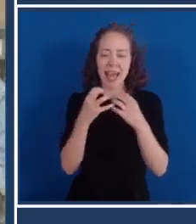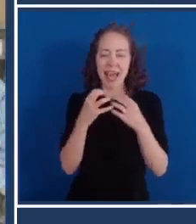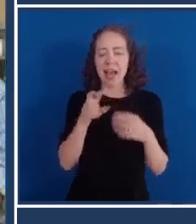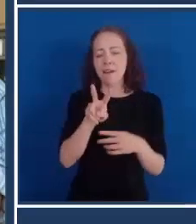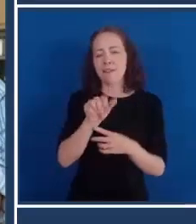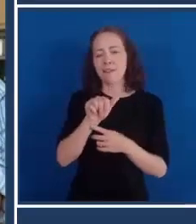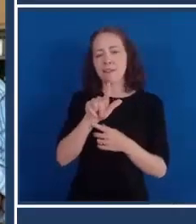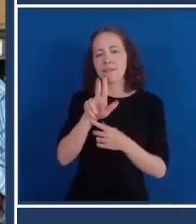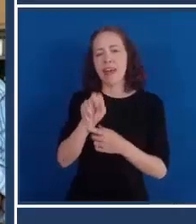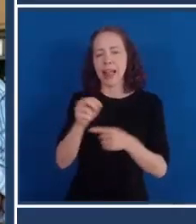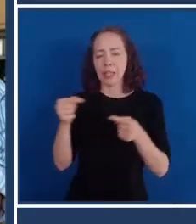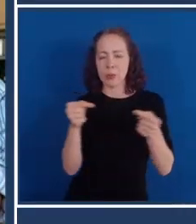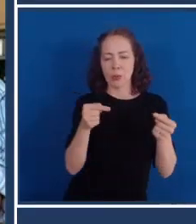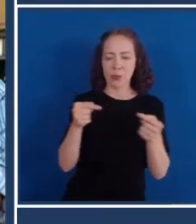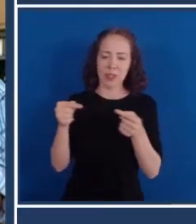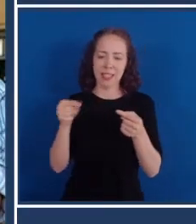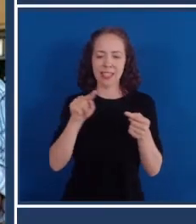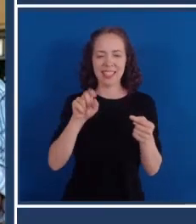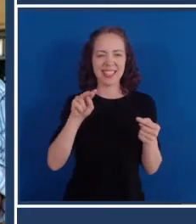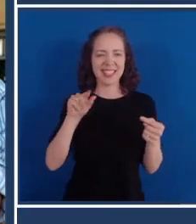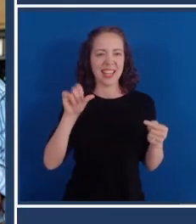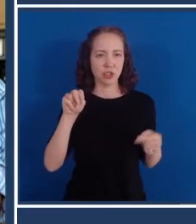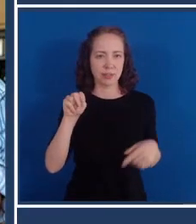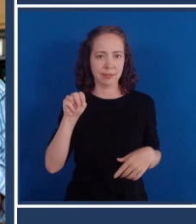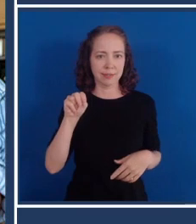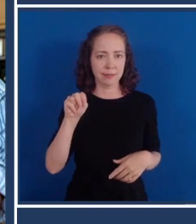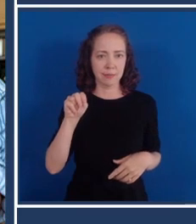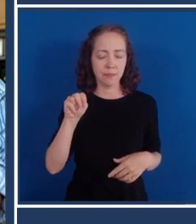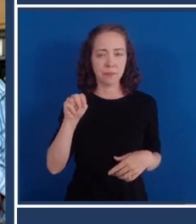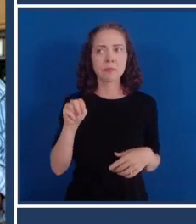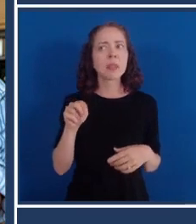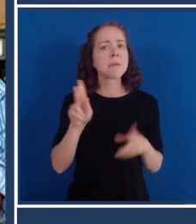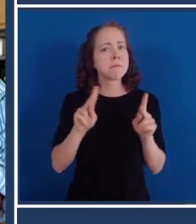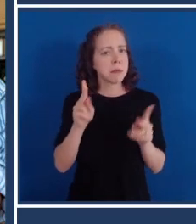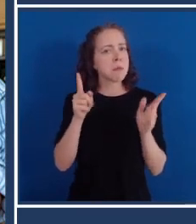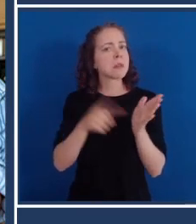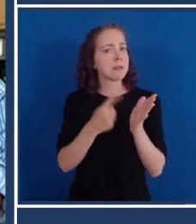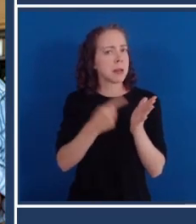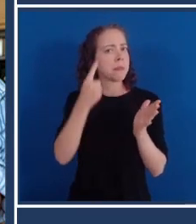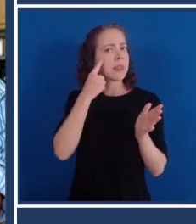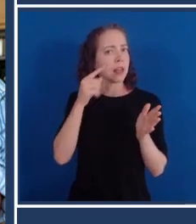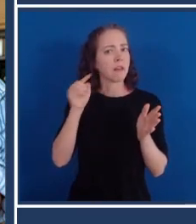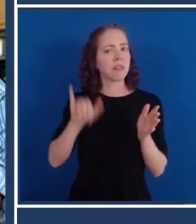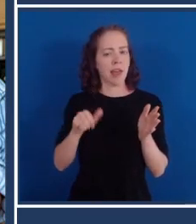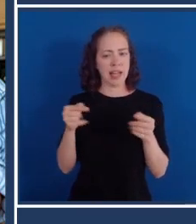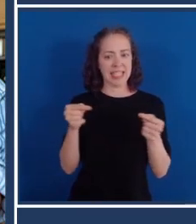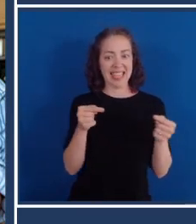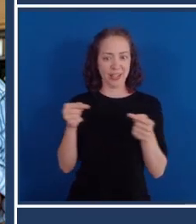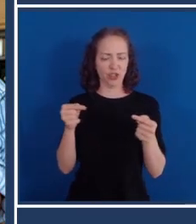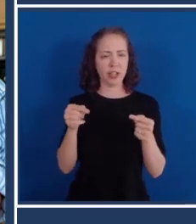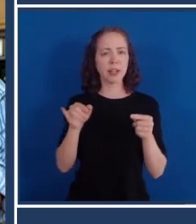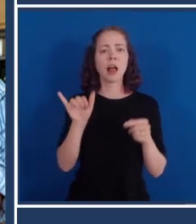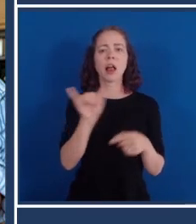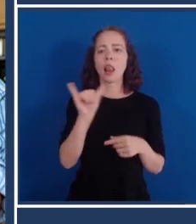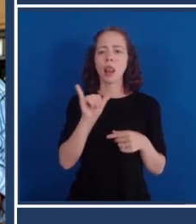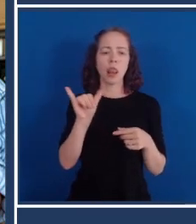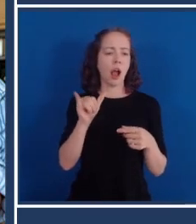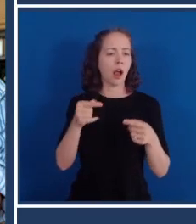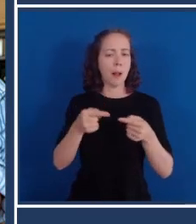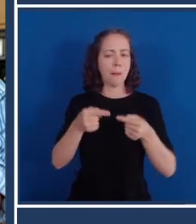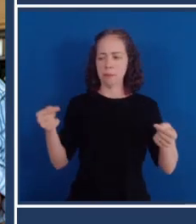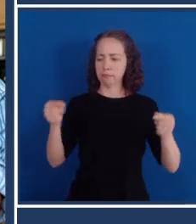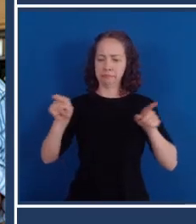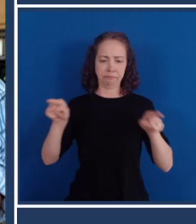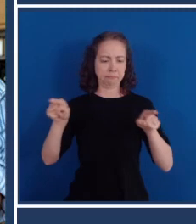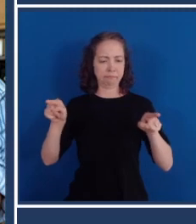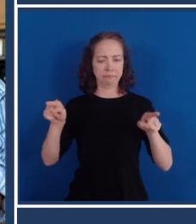sometimes people think about value tensions as polarities, but we really prefer to think about them as a